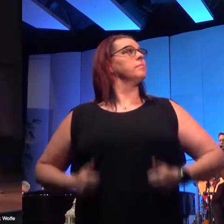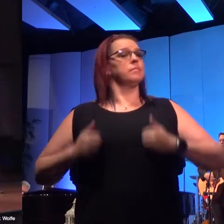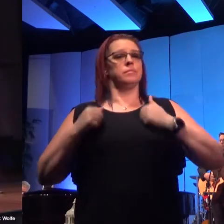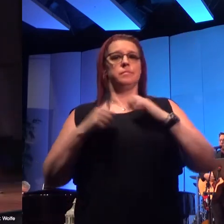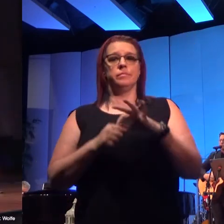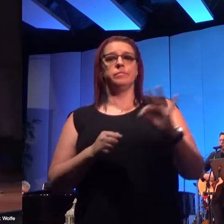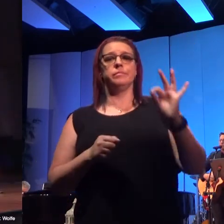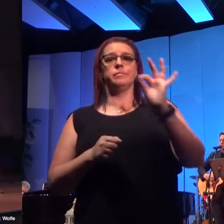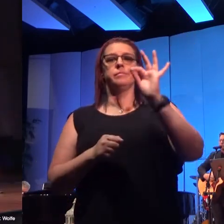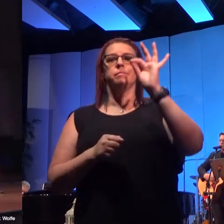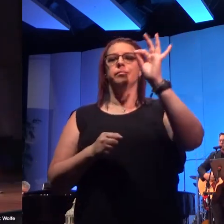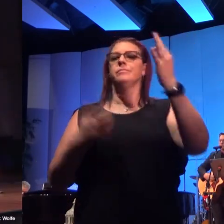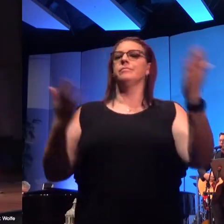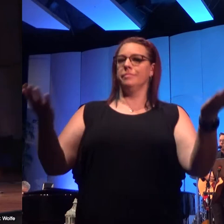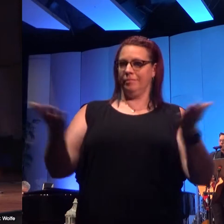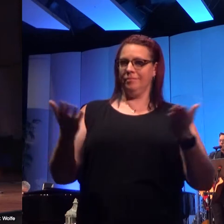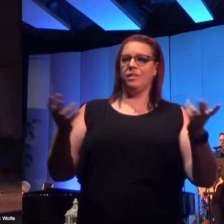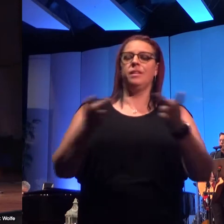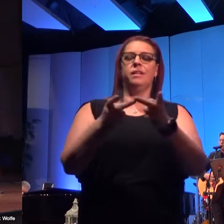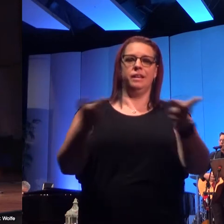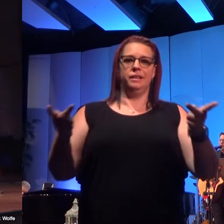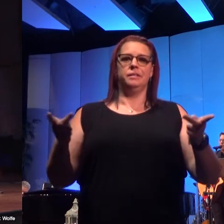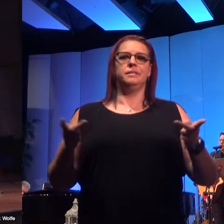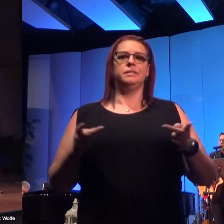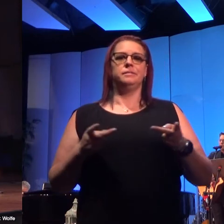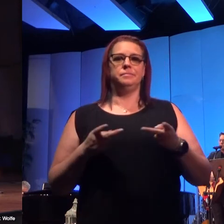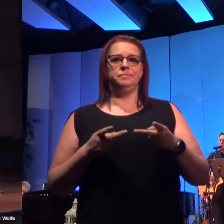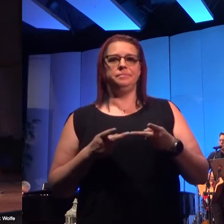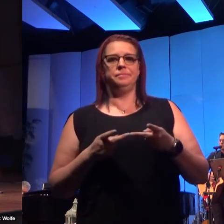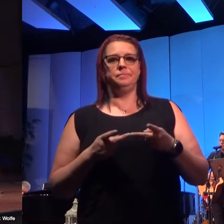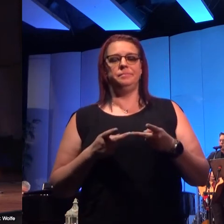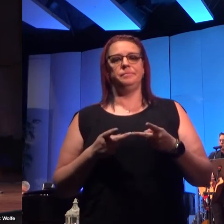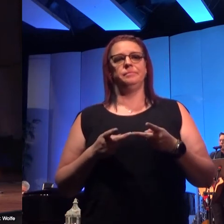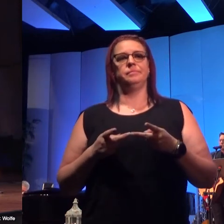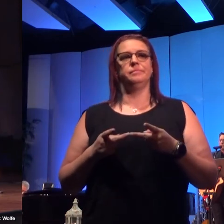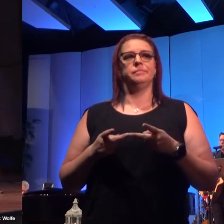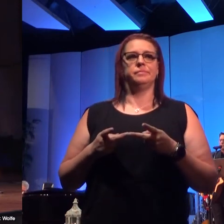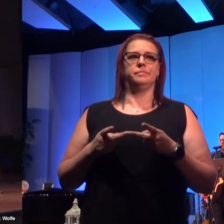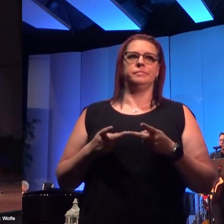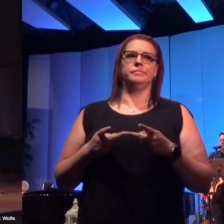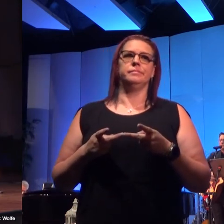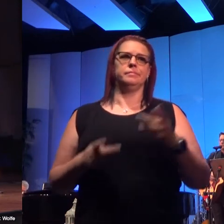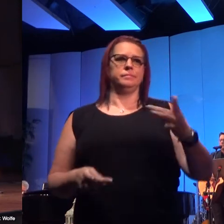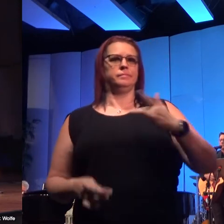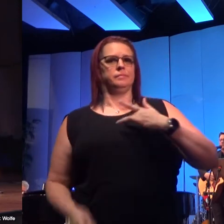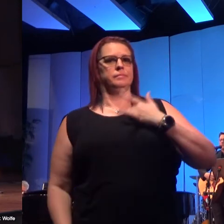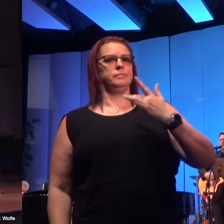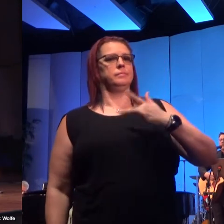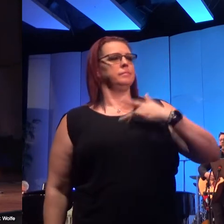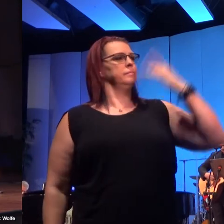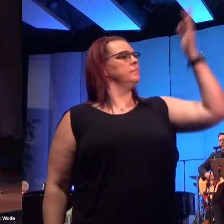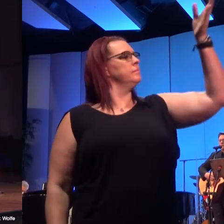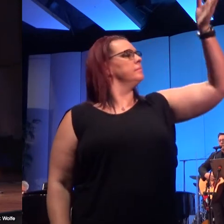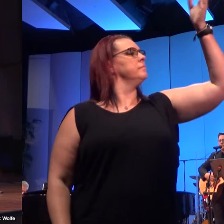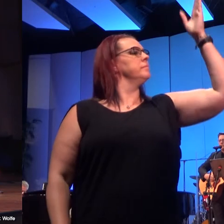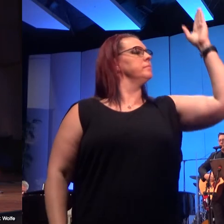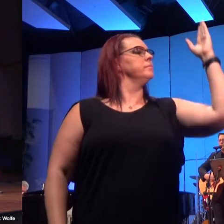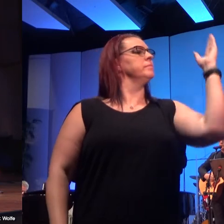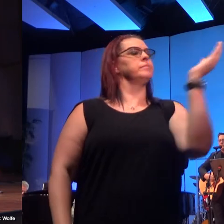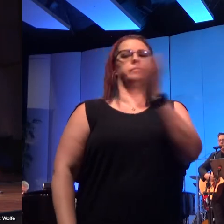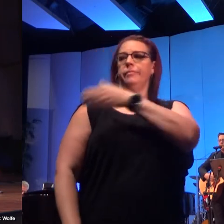Surely the presence of God is in this place. I